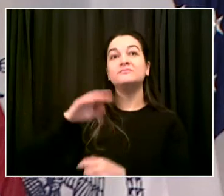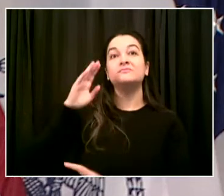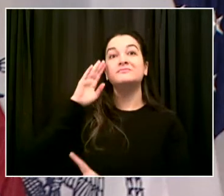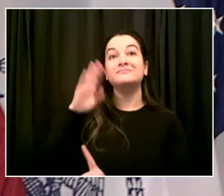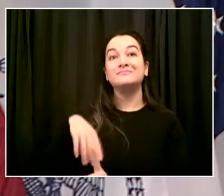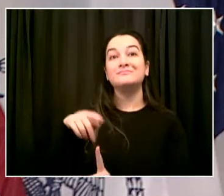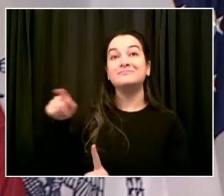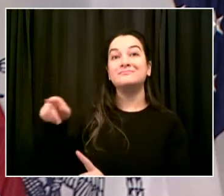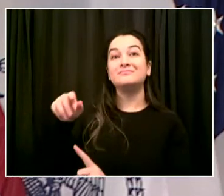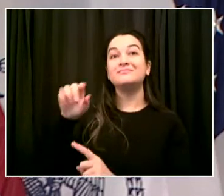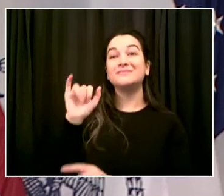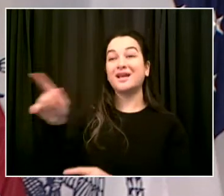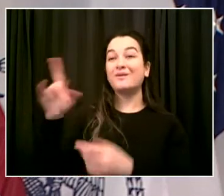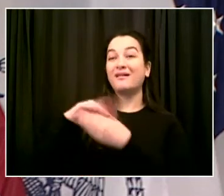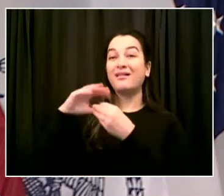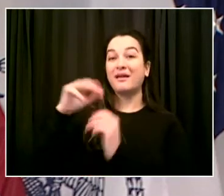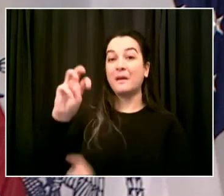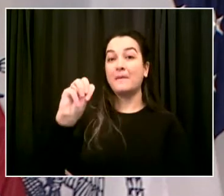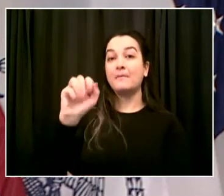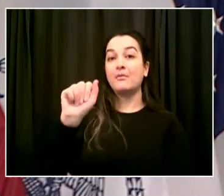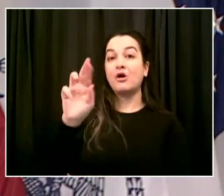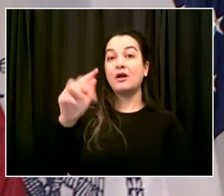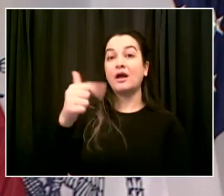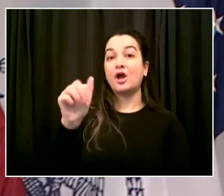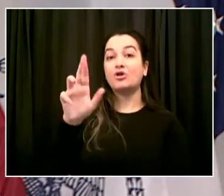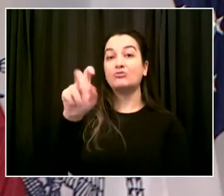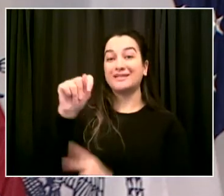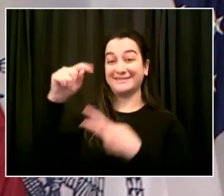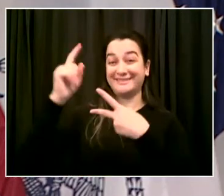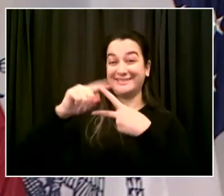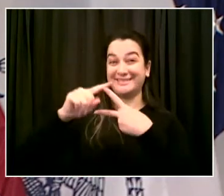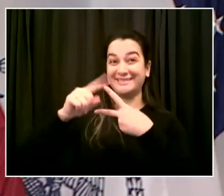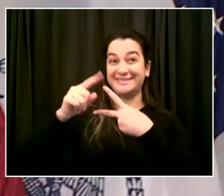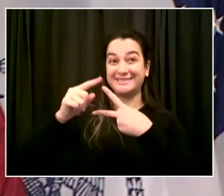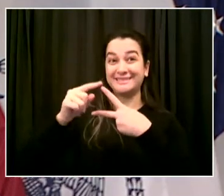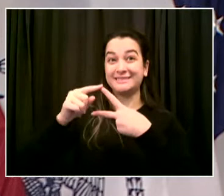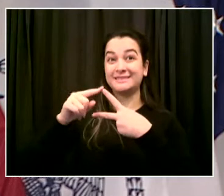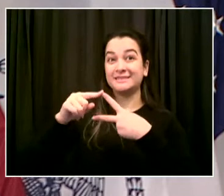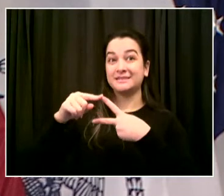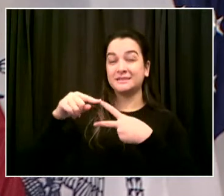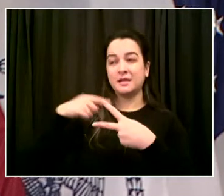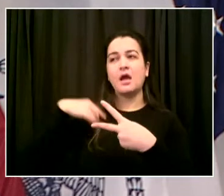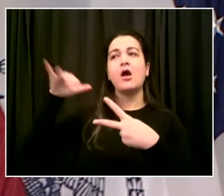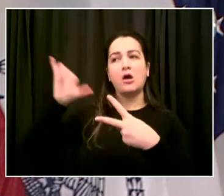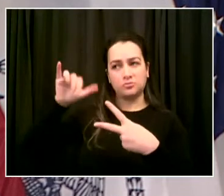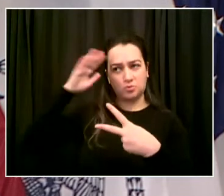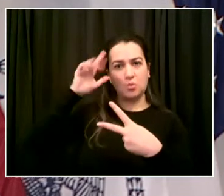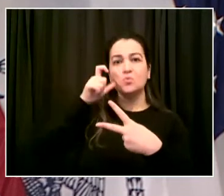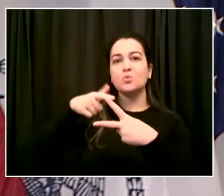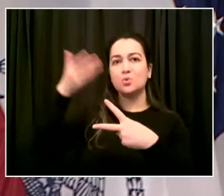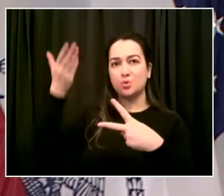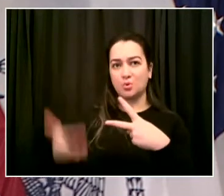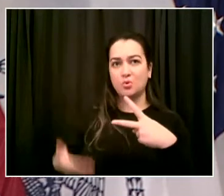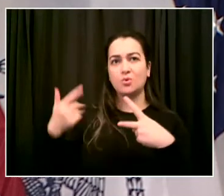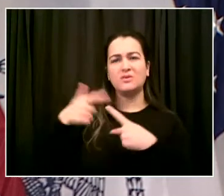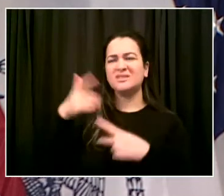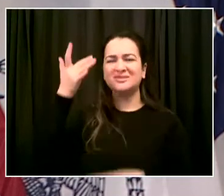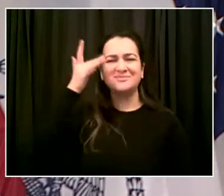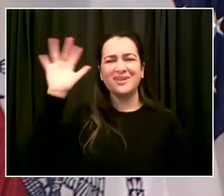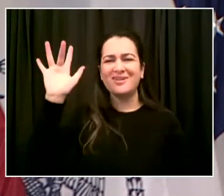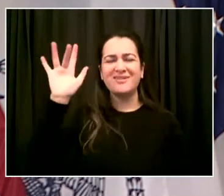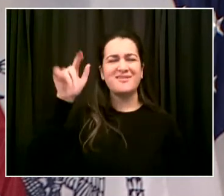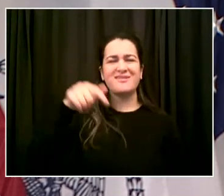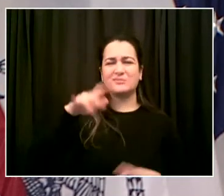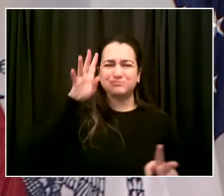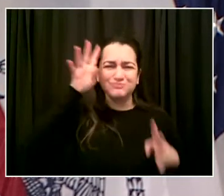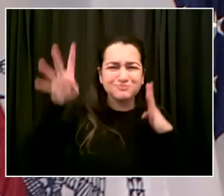without saying, but she's knowledgeable, she's smart, she's always looking for a better way to serve the people of this city. And she's someone